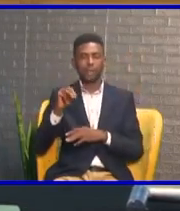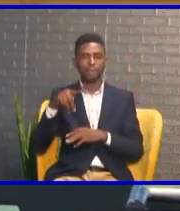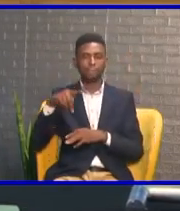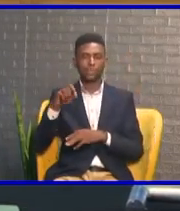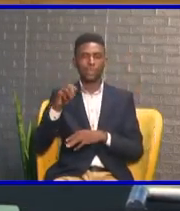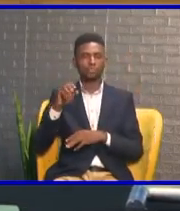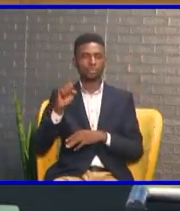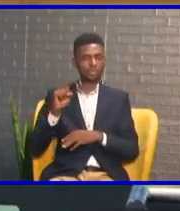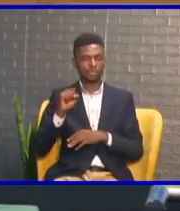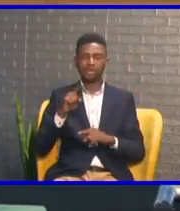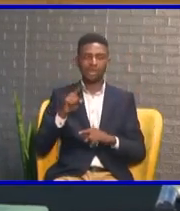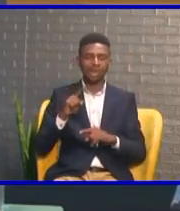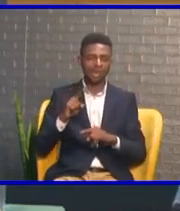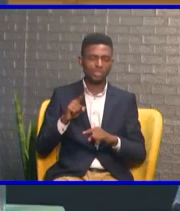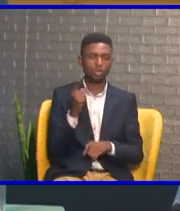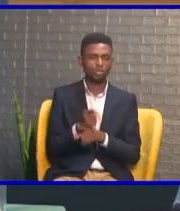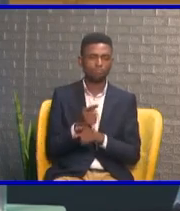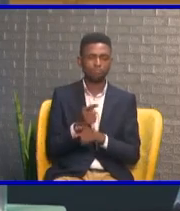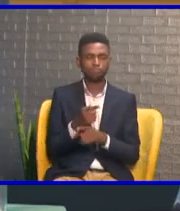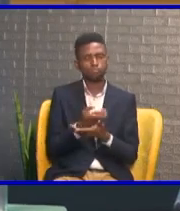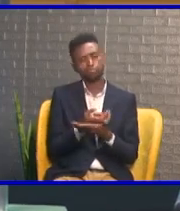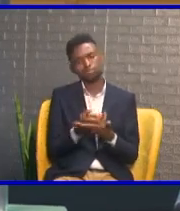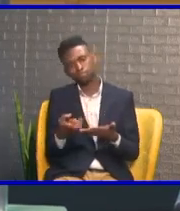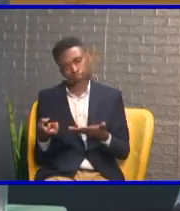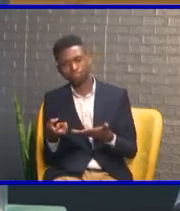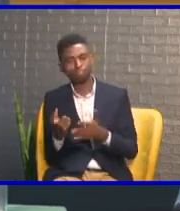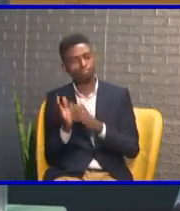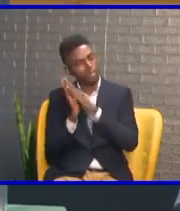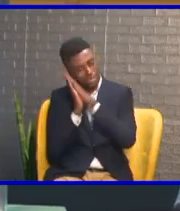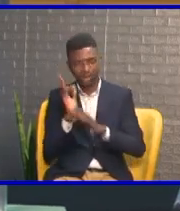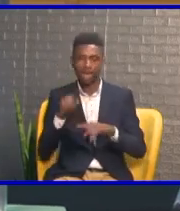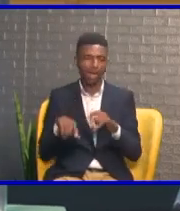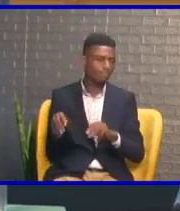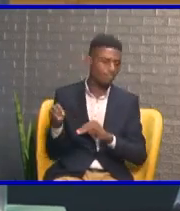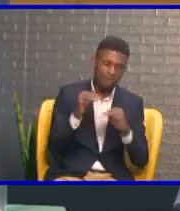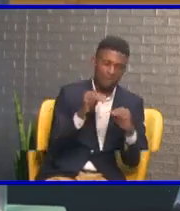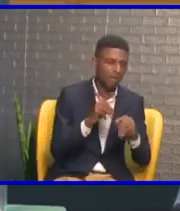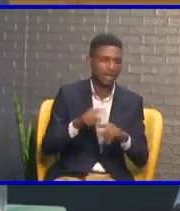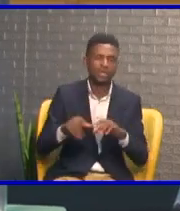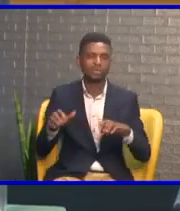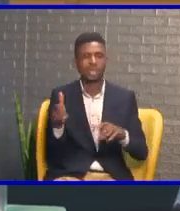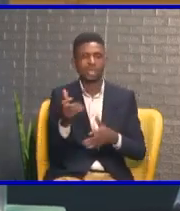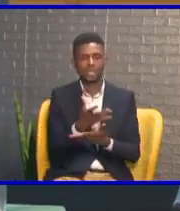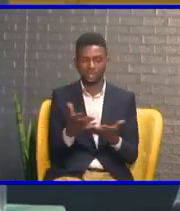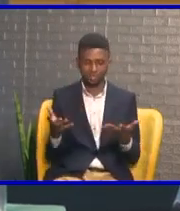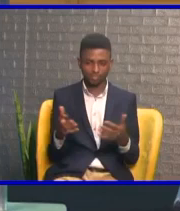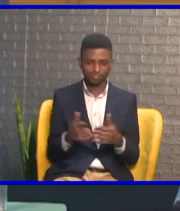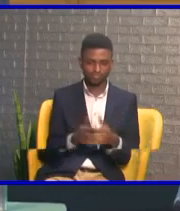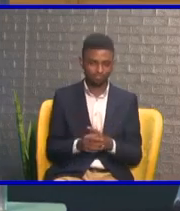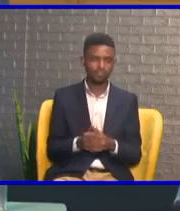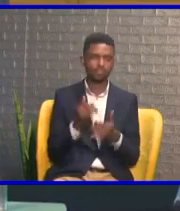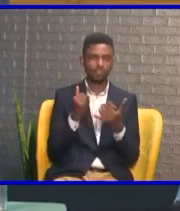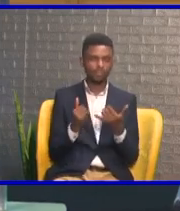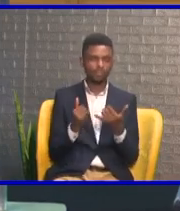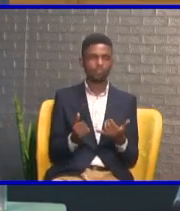I couldn't move, I couldn't do anything. And I was just disturbed. I was like, Lord, what's going on? And the Lord told me, what do people who are